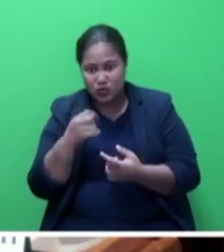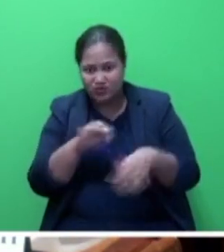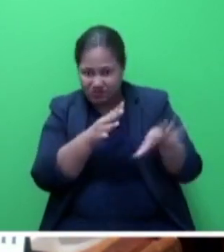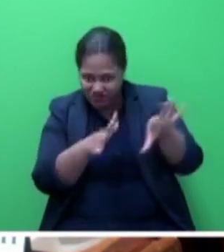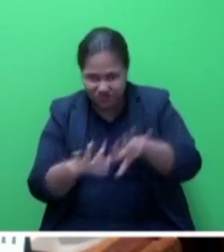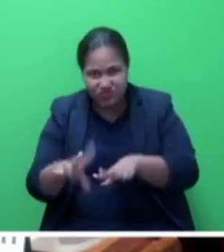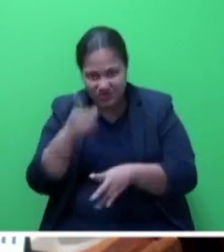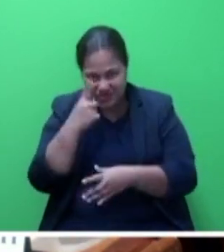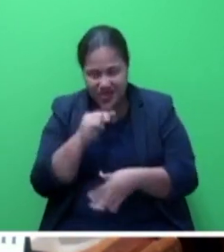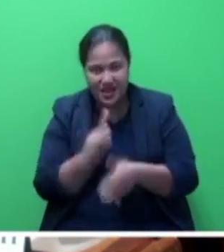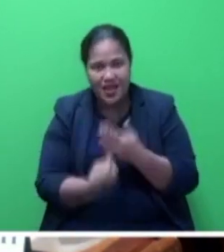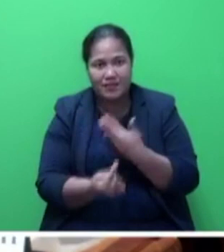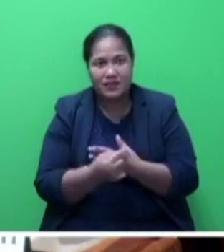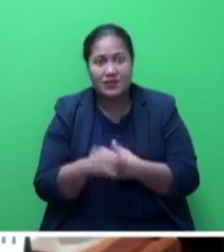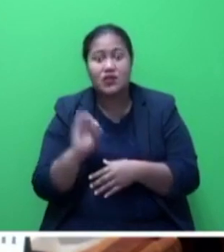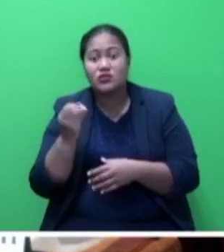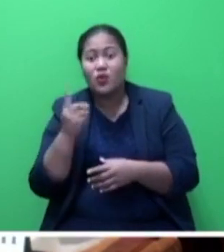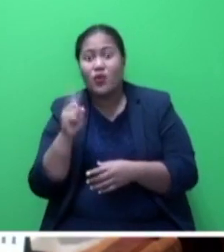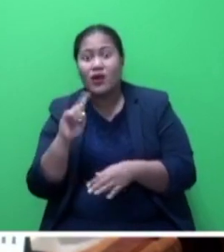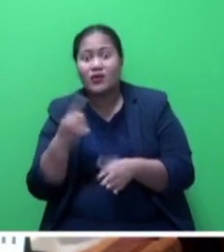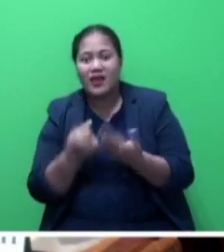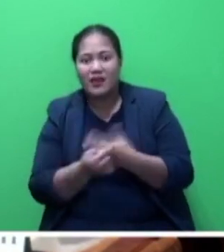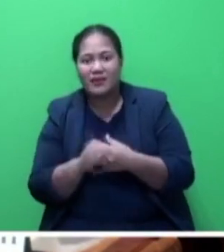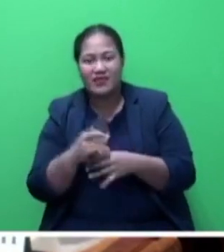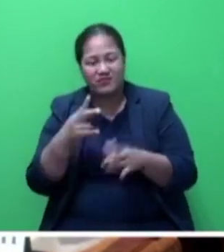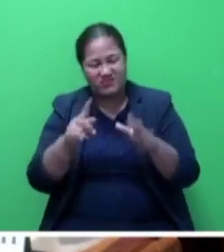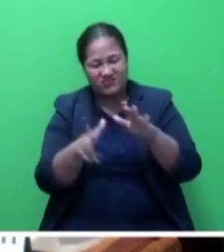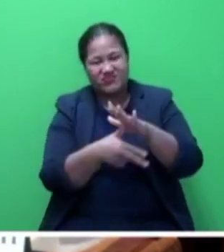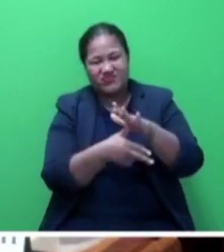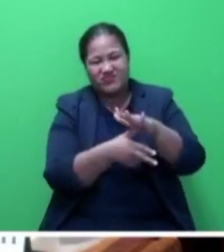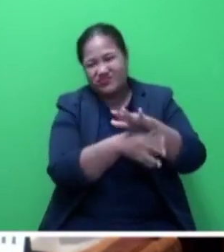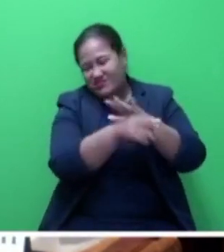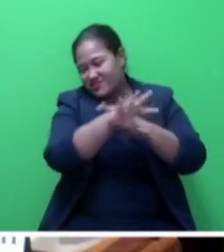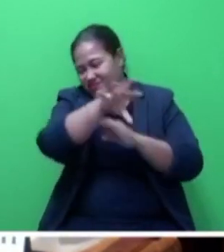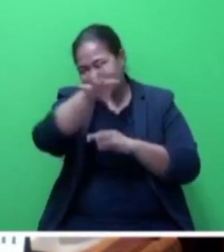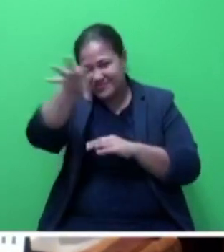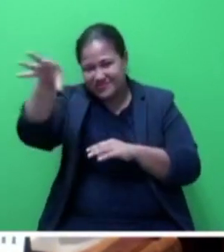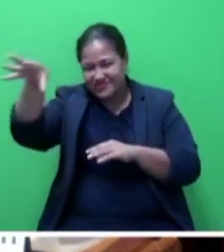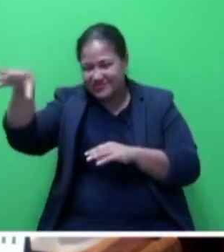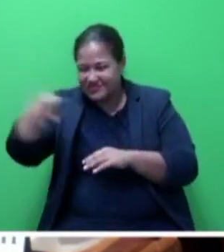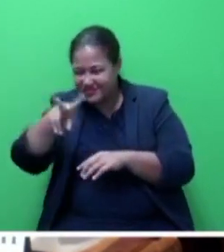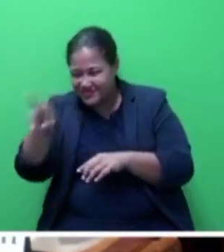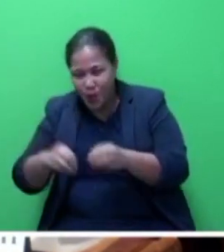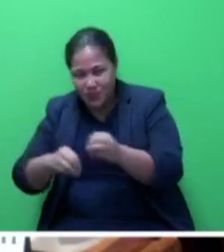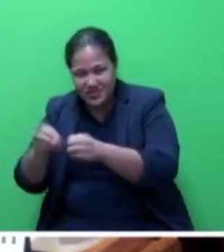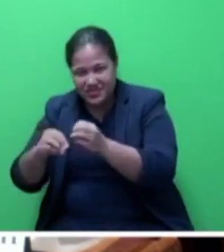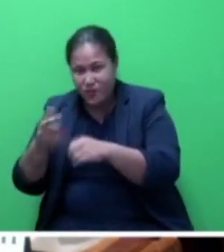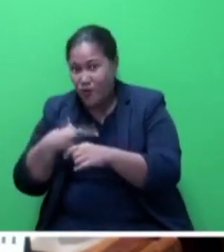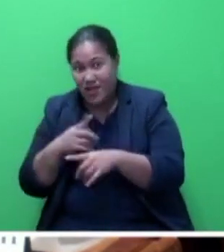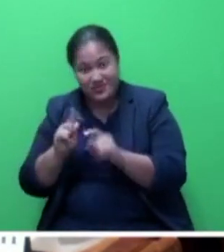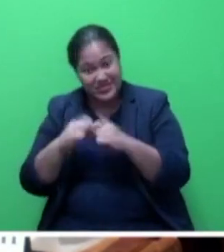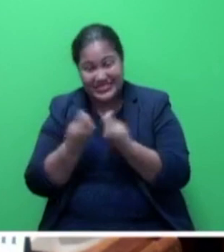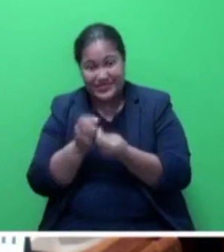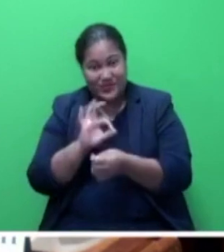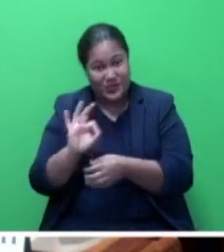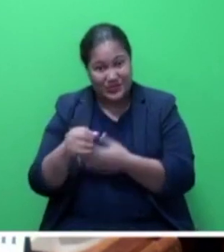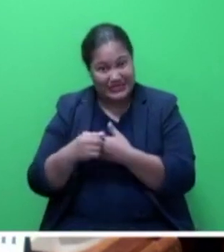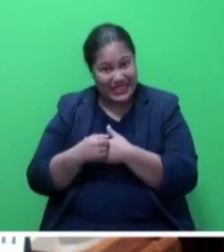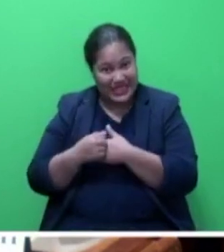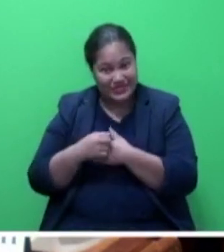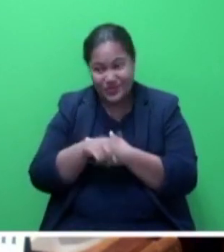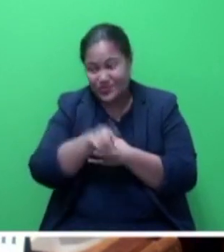we had to do was fly the drone into the area because it was unsafe for the team to move